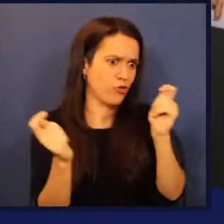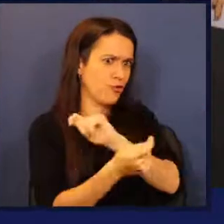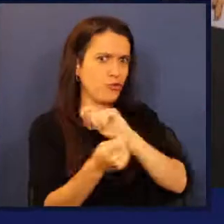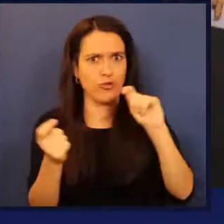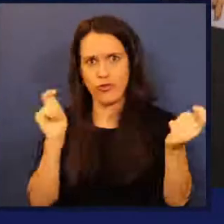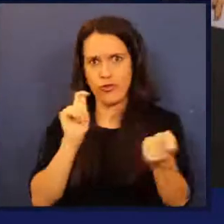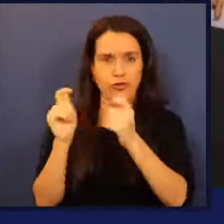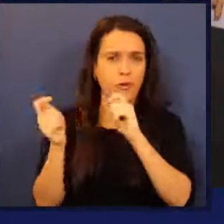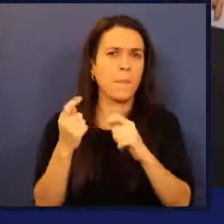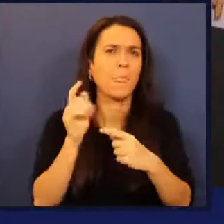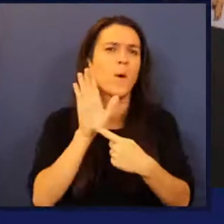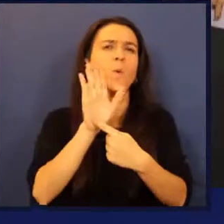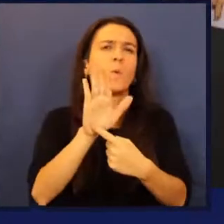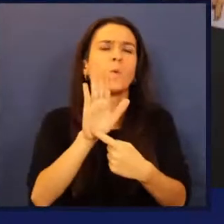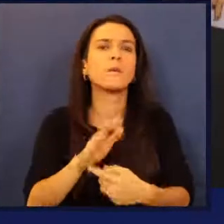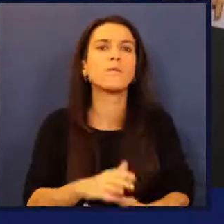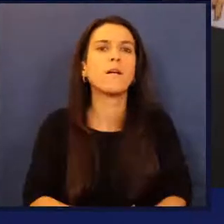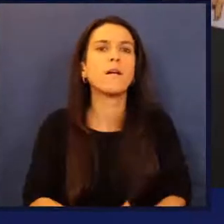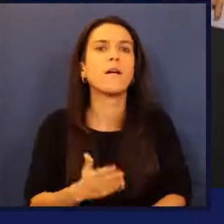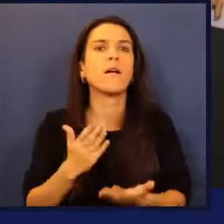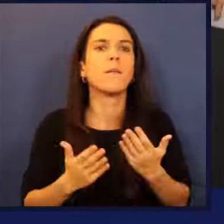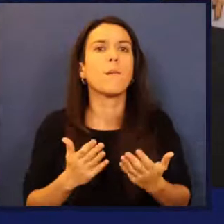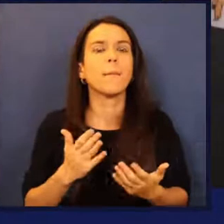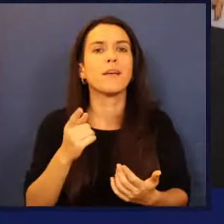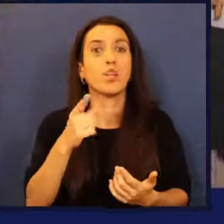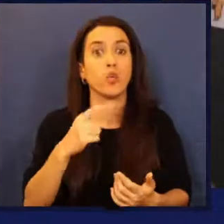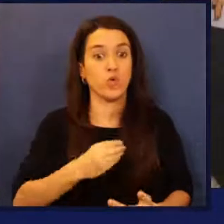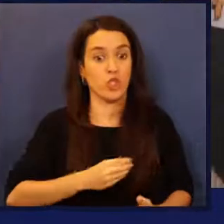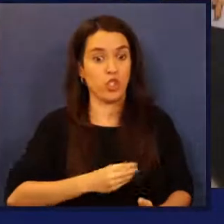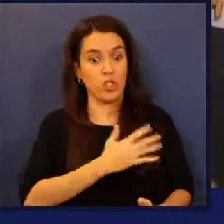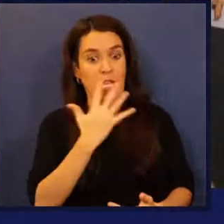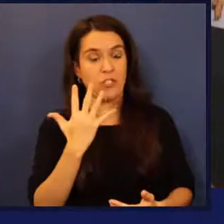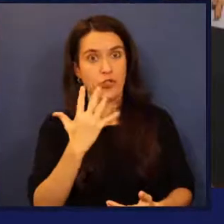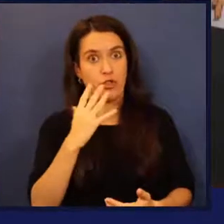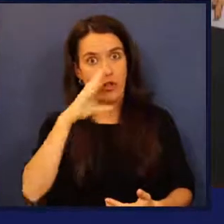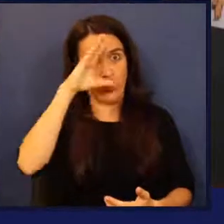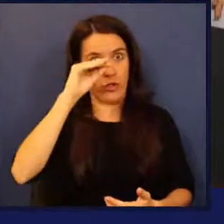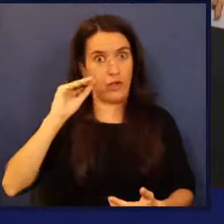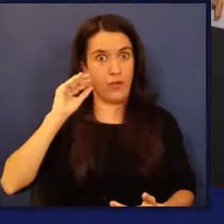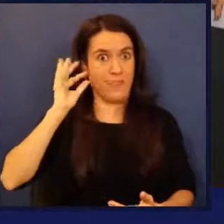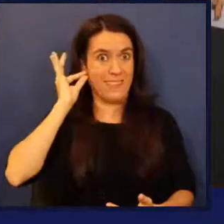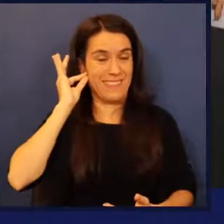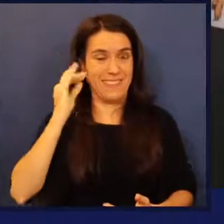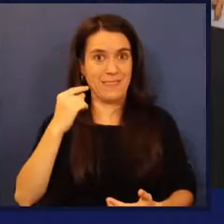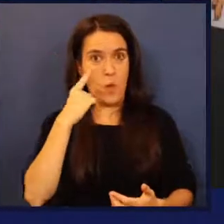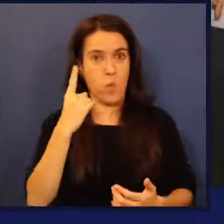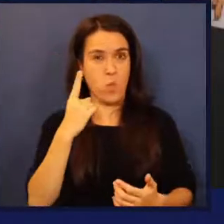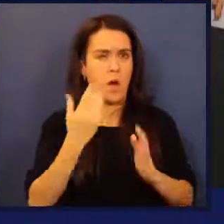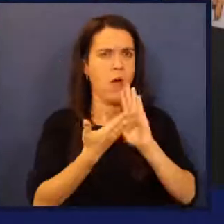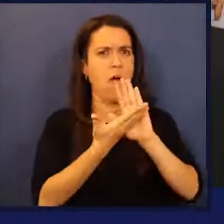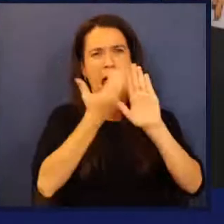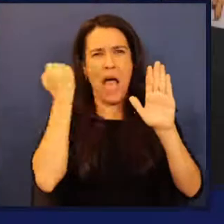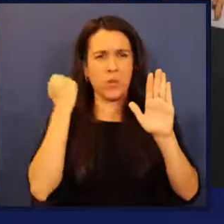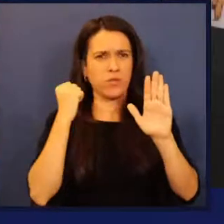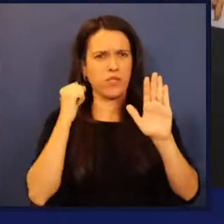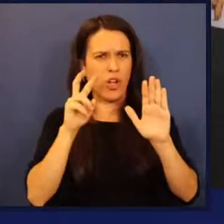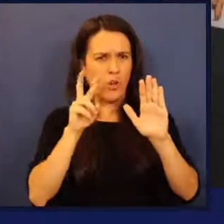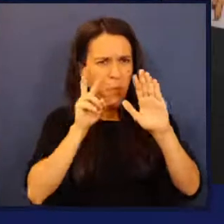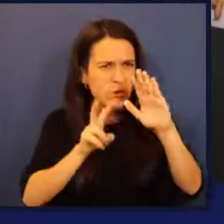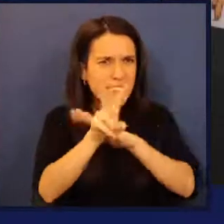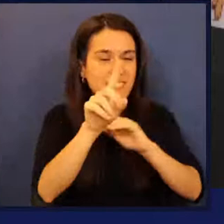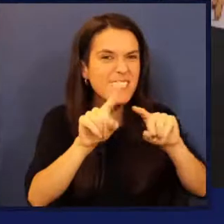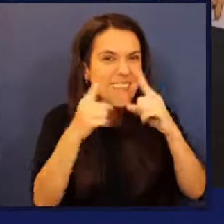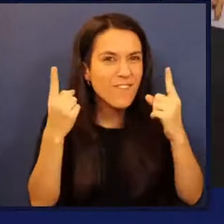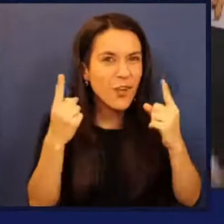example. If gender is one of your features and you take it out and all of a sudden it starts predicting differently, or the disparity